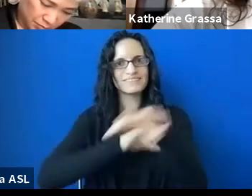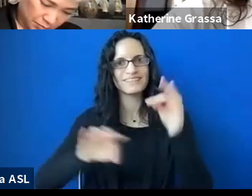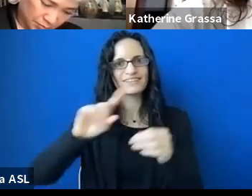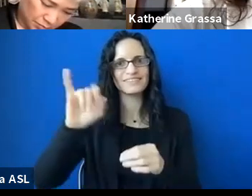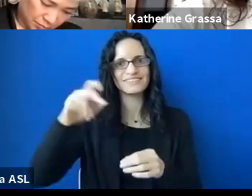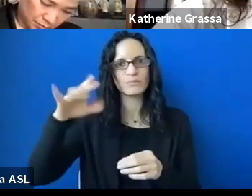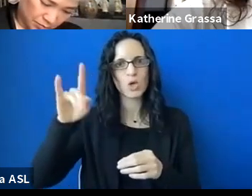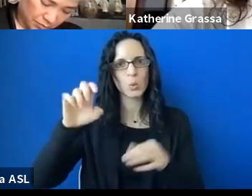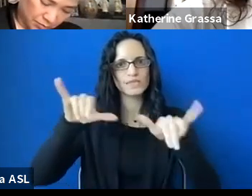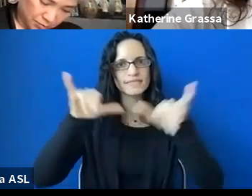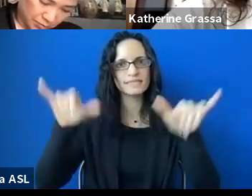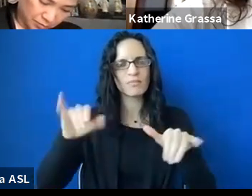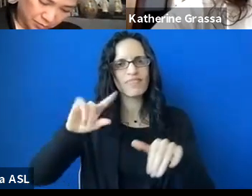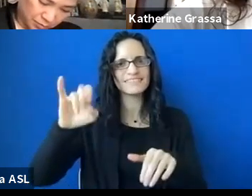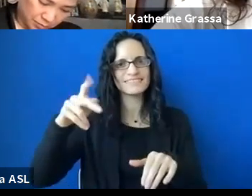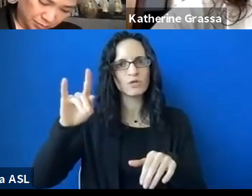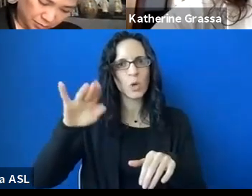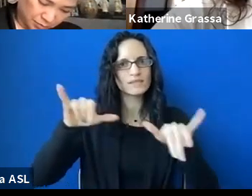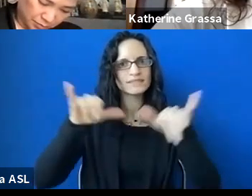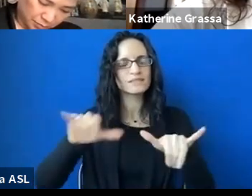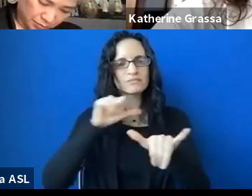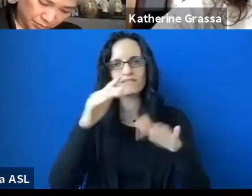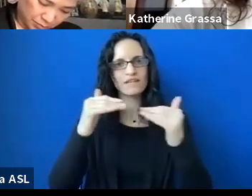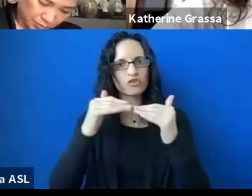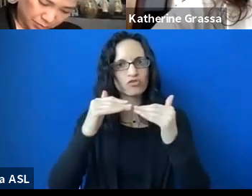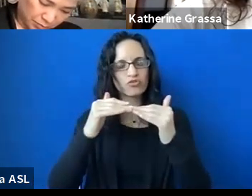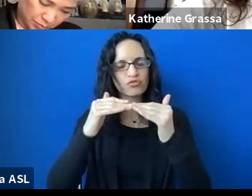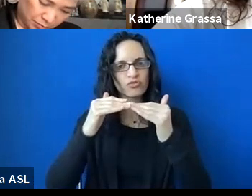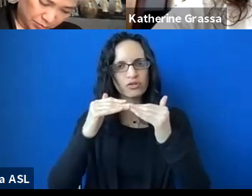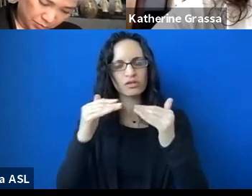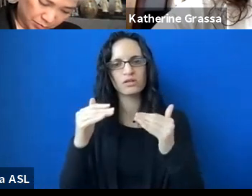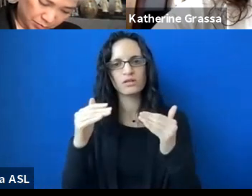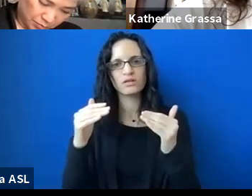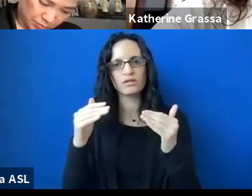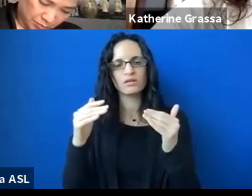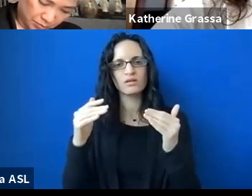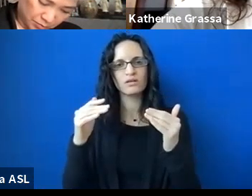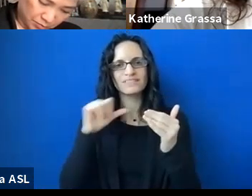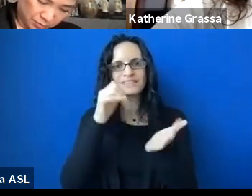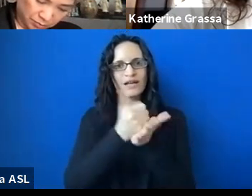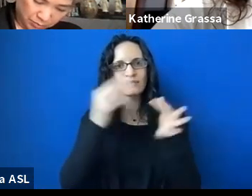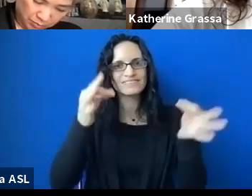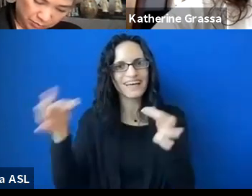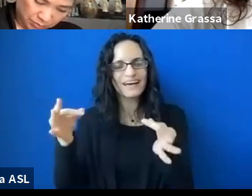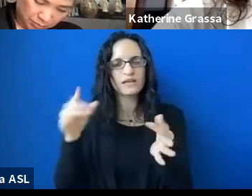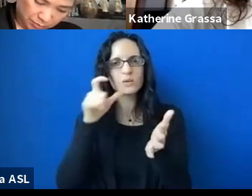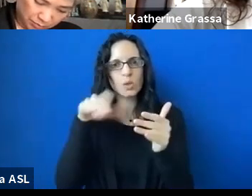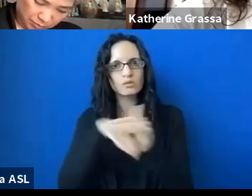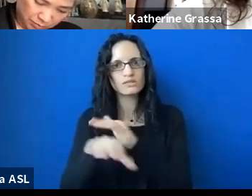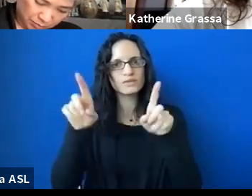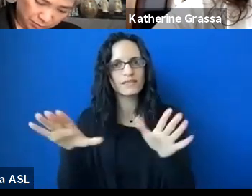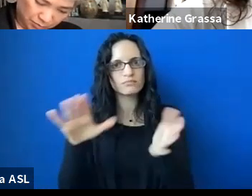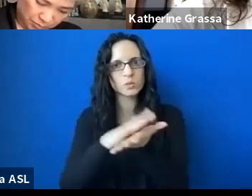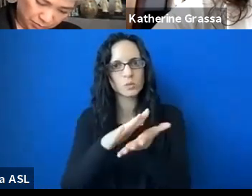very unfair method of the deciding who goes to exam schools. The exam